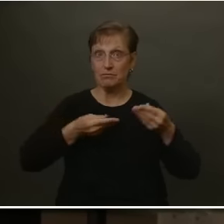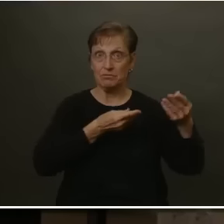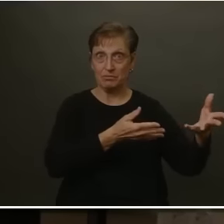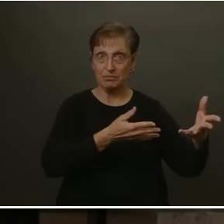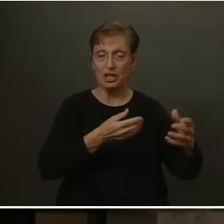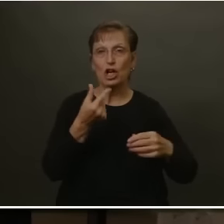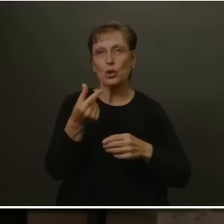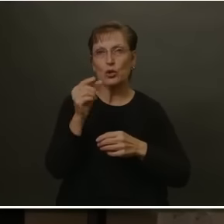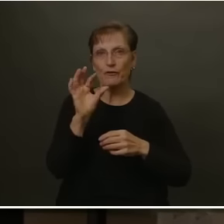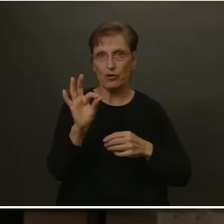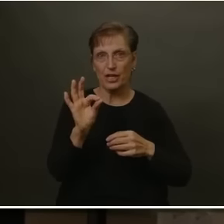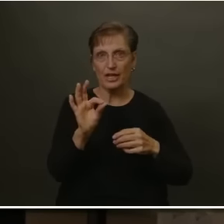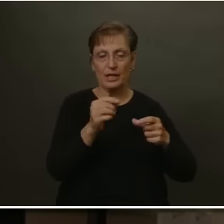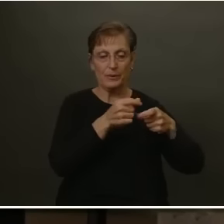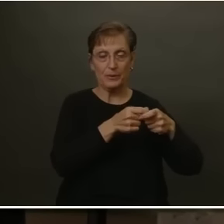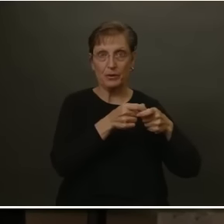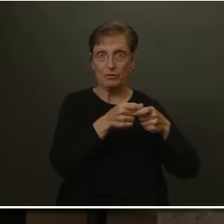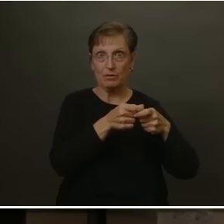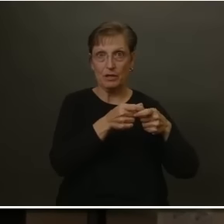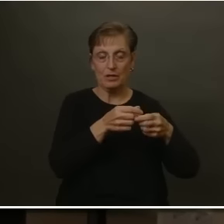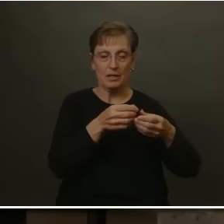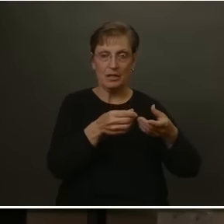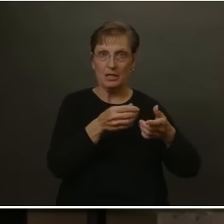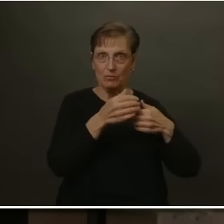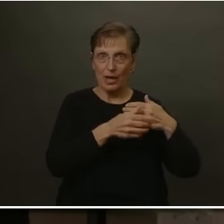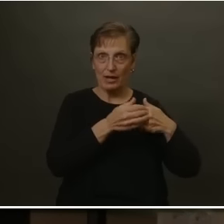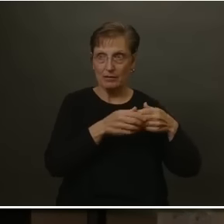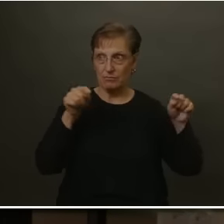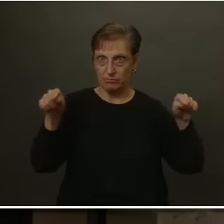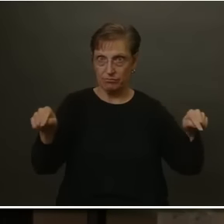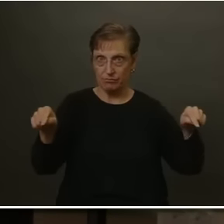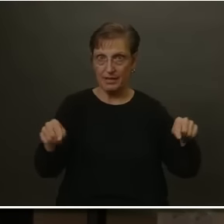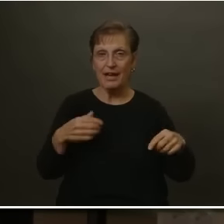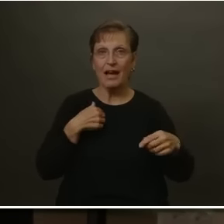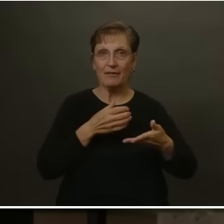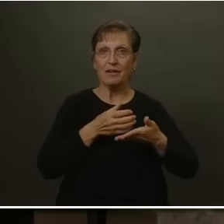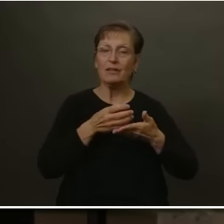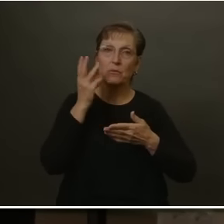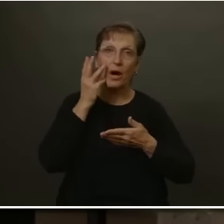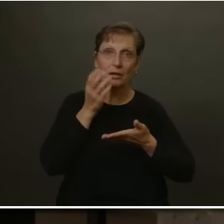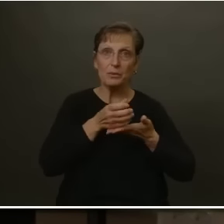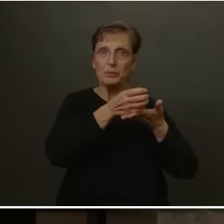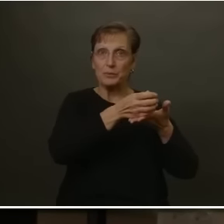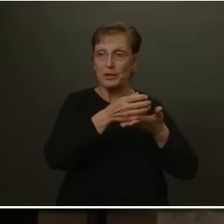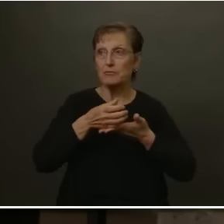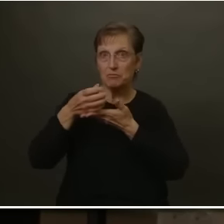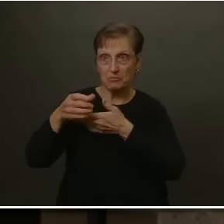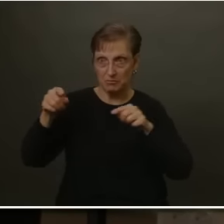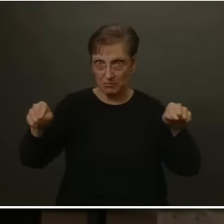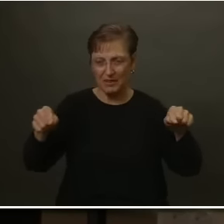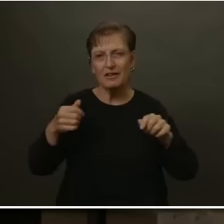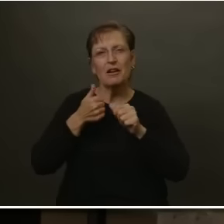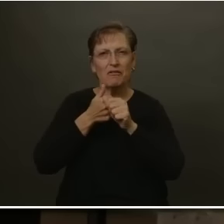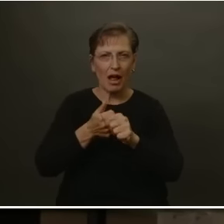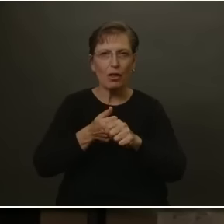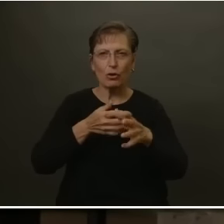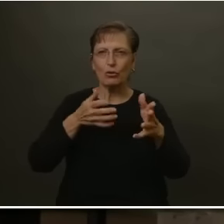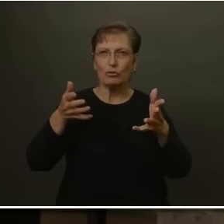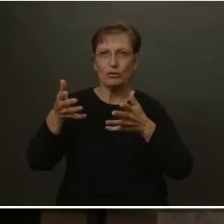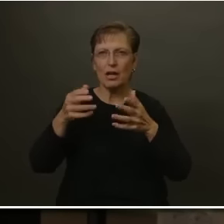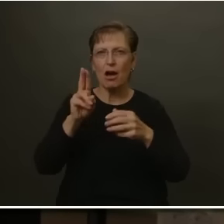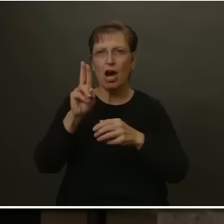Alongside both stations, you'll have a chalice. We'll have communion coming from the front, and please follow the directions of the ushers